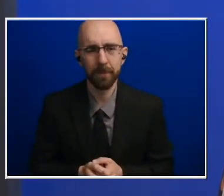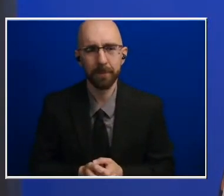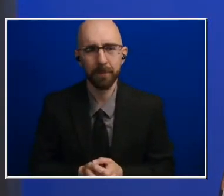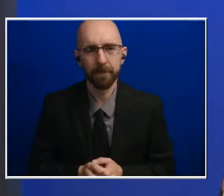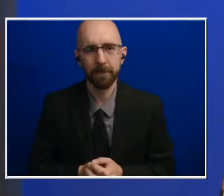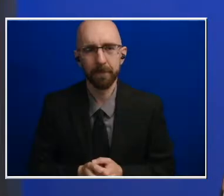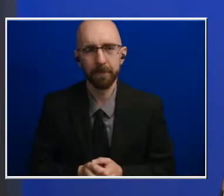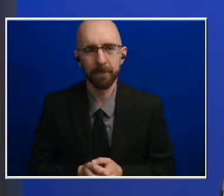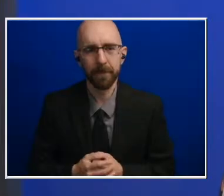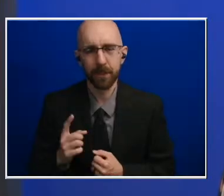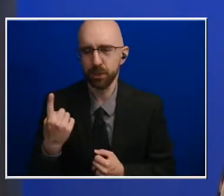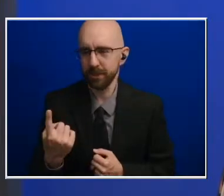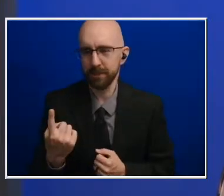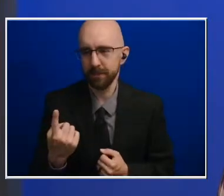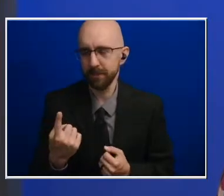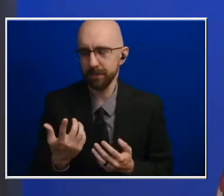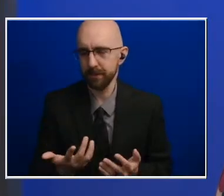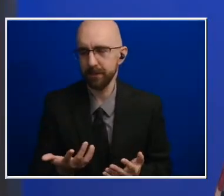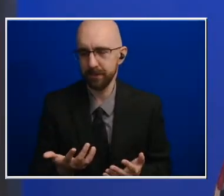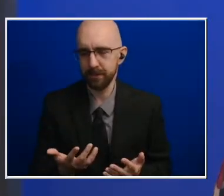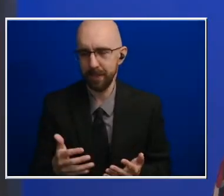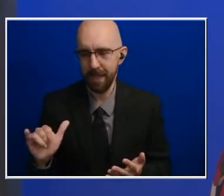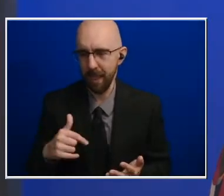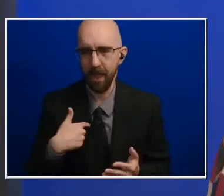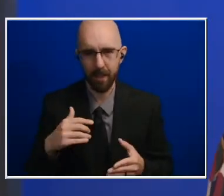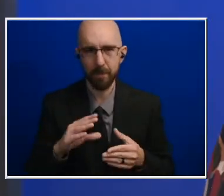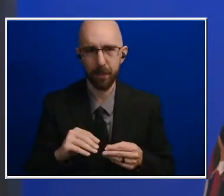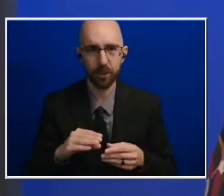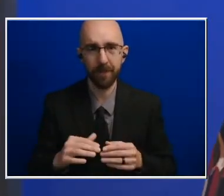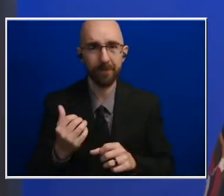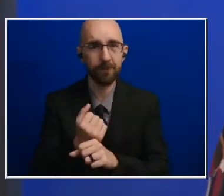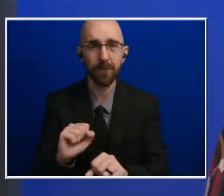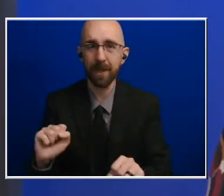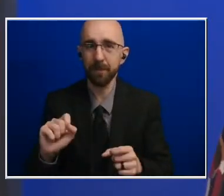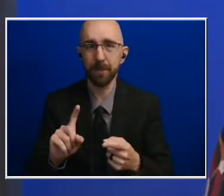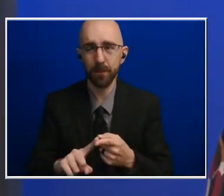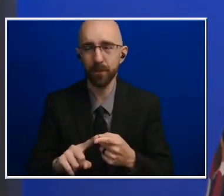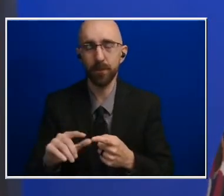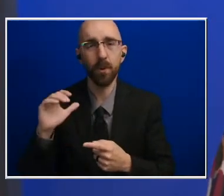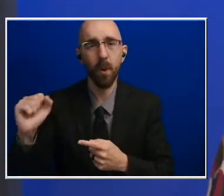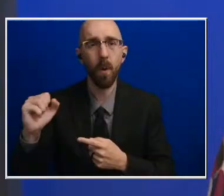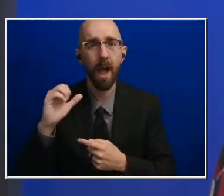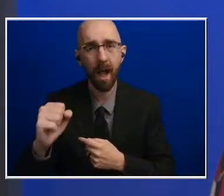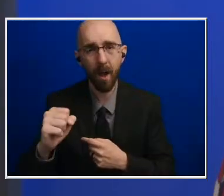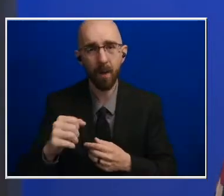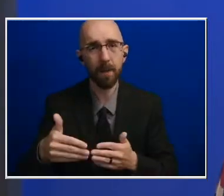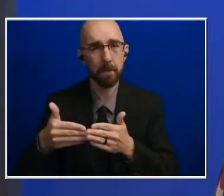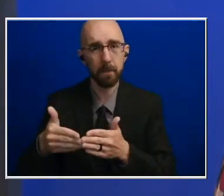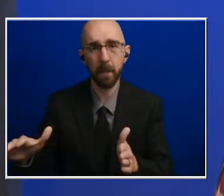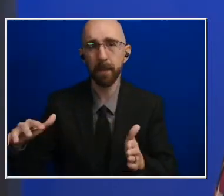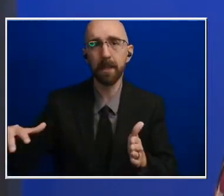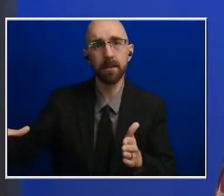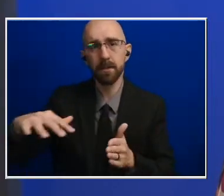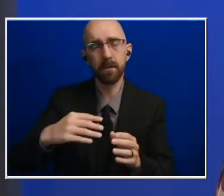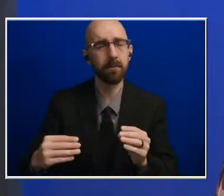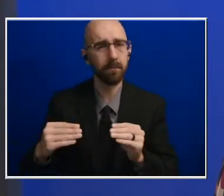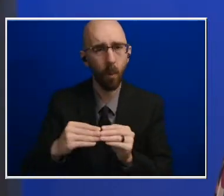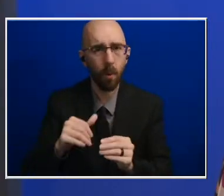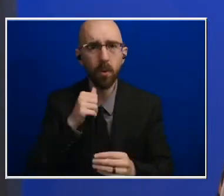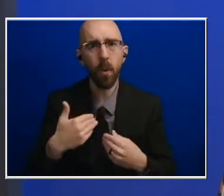Just like I said, the freedom to be able to go out in public more and not have that constant